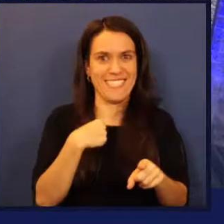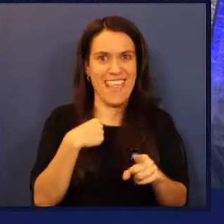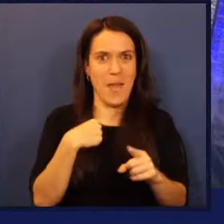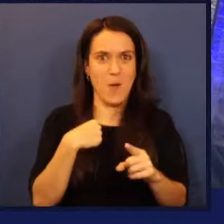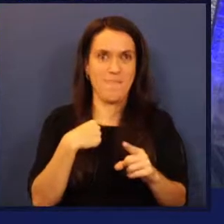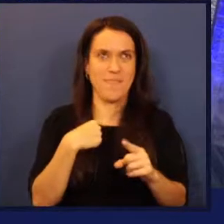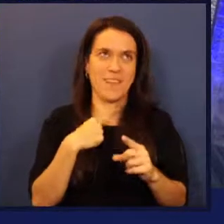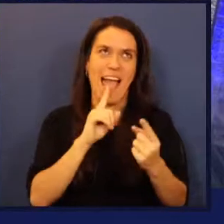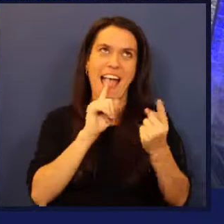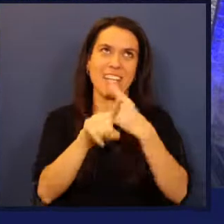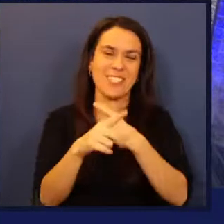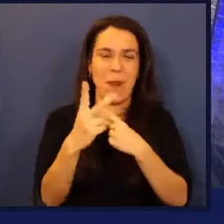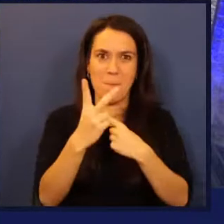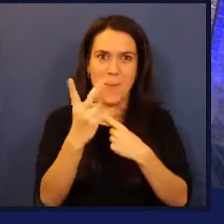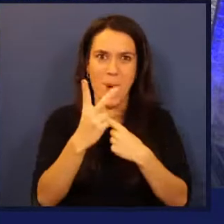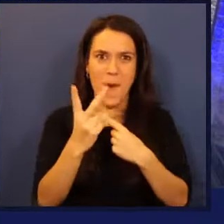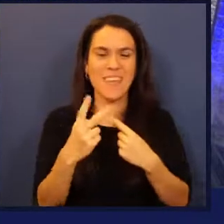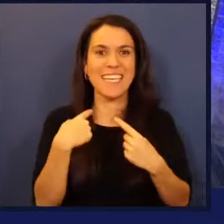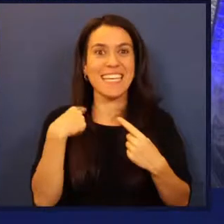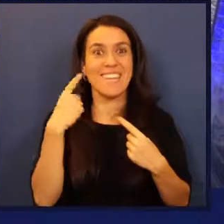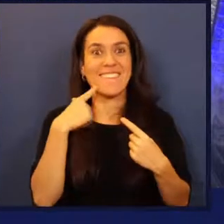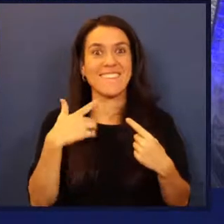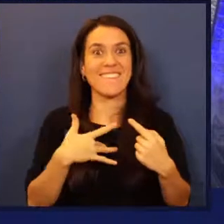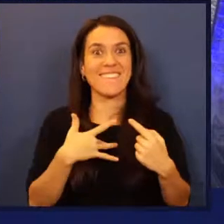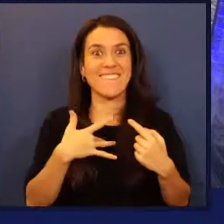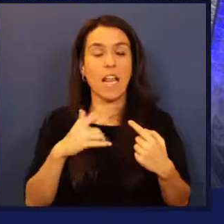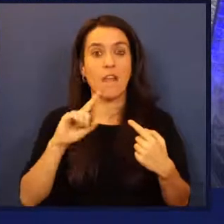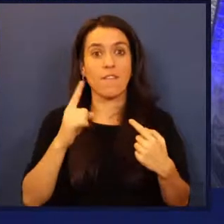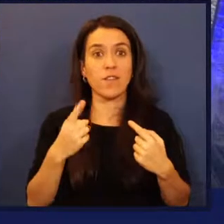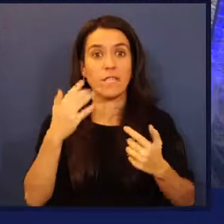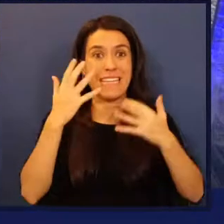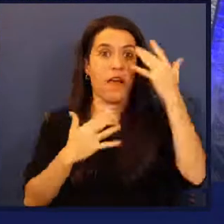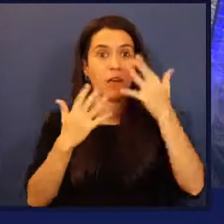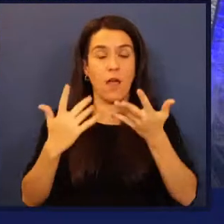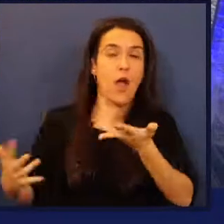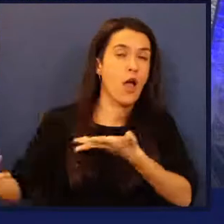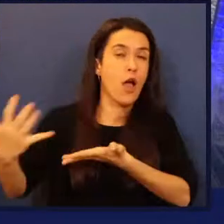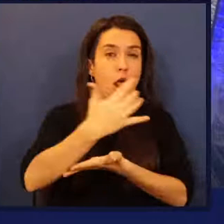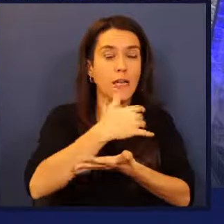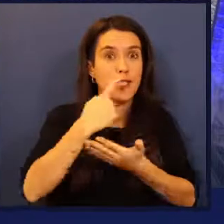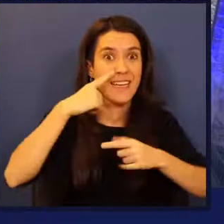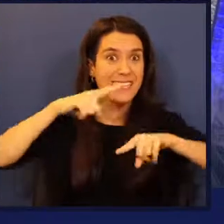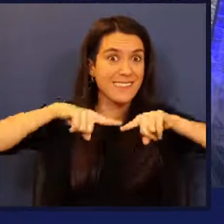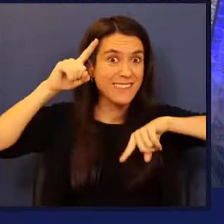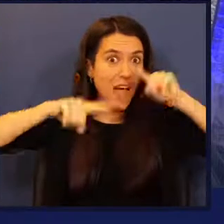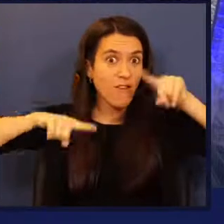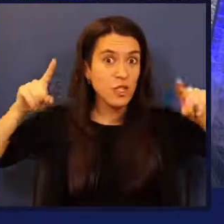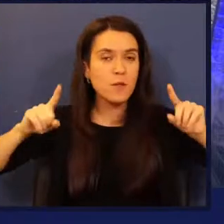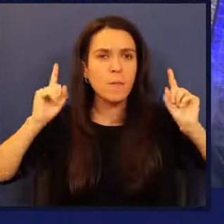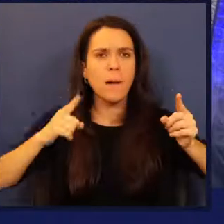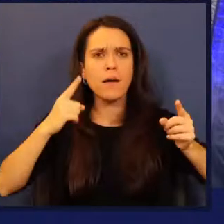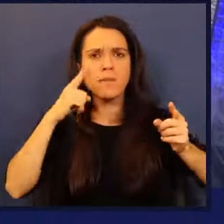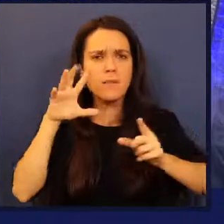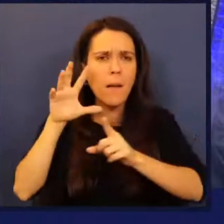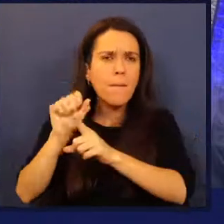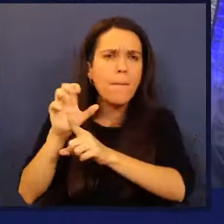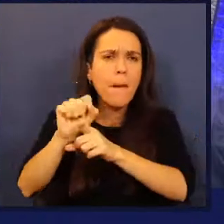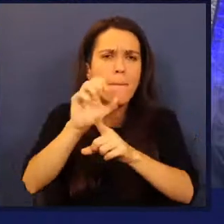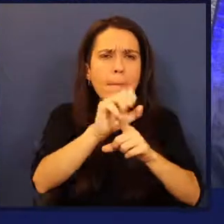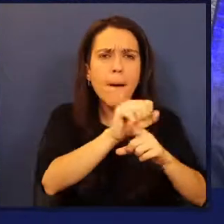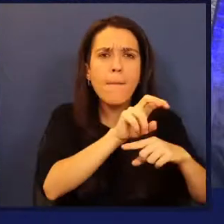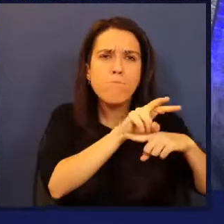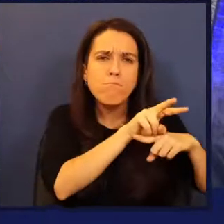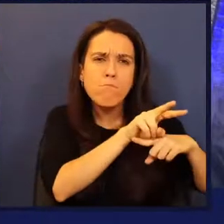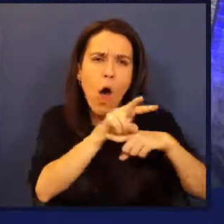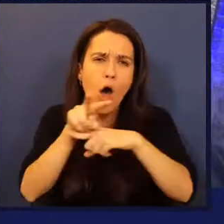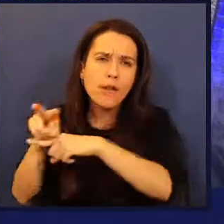So one is at the very beginning during data collection, diversity in data collection has to be identified and monitored at the very beginning of